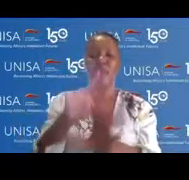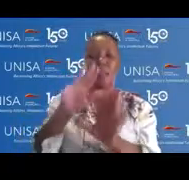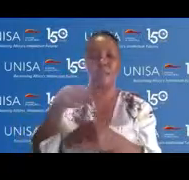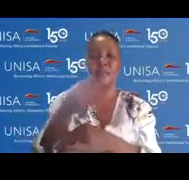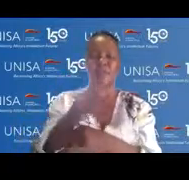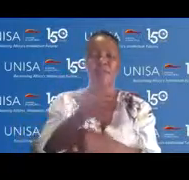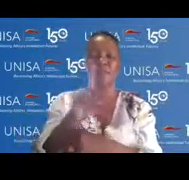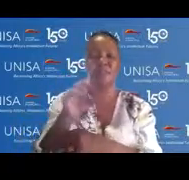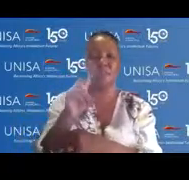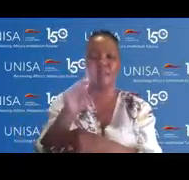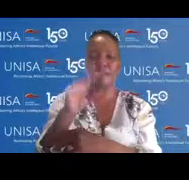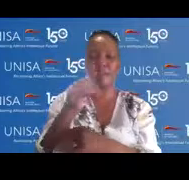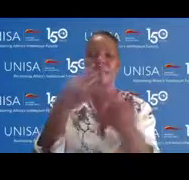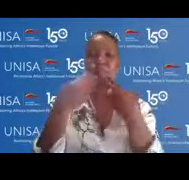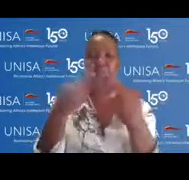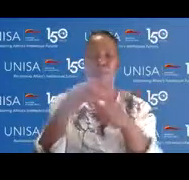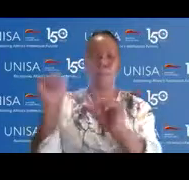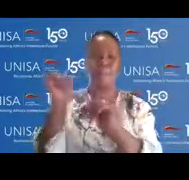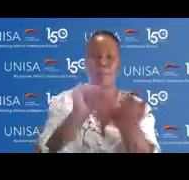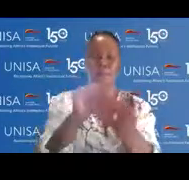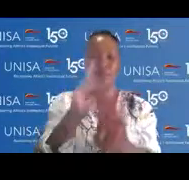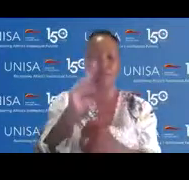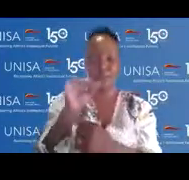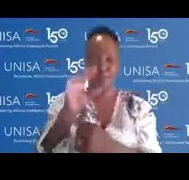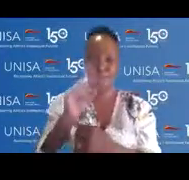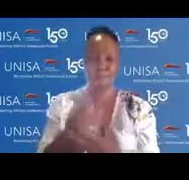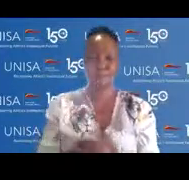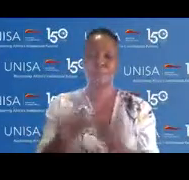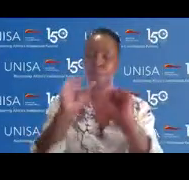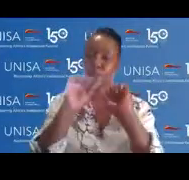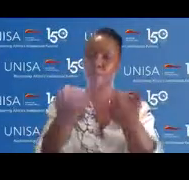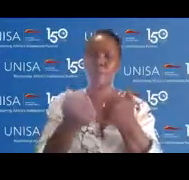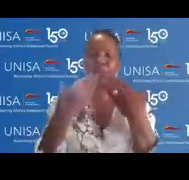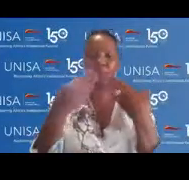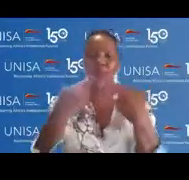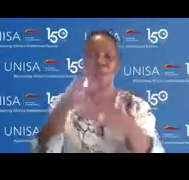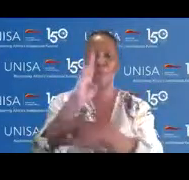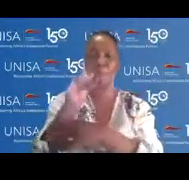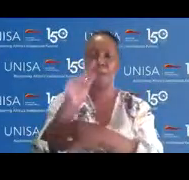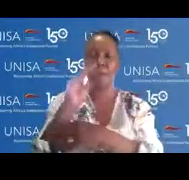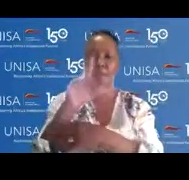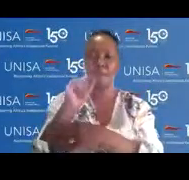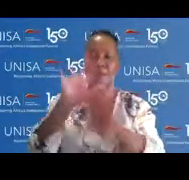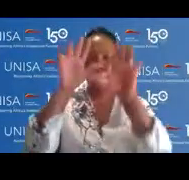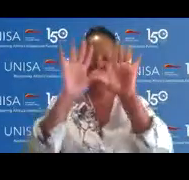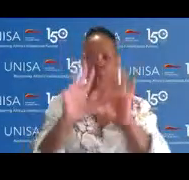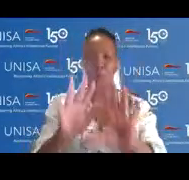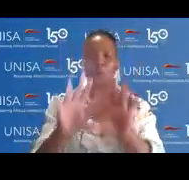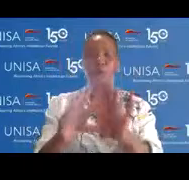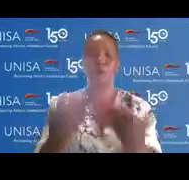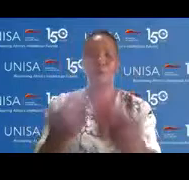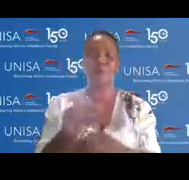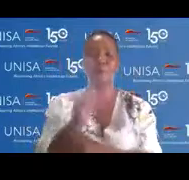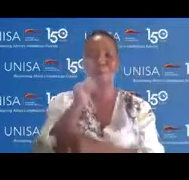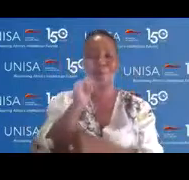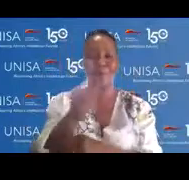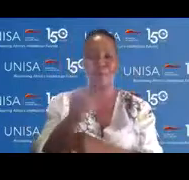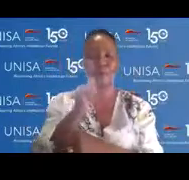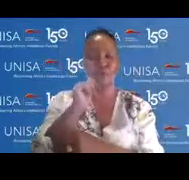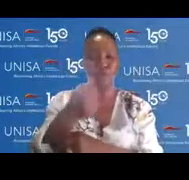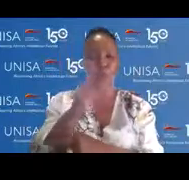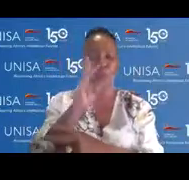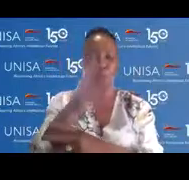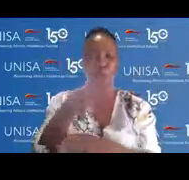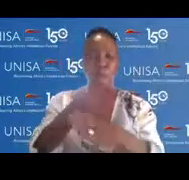and back to you. All right, thanks, Benele. That was awesome. So there we go, guys. And again, tomorrow we really are going to work through all these